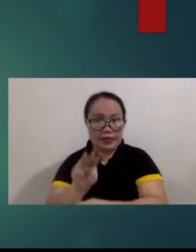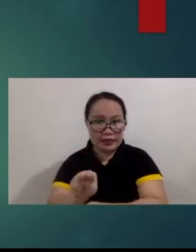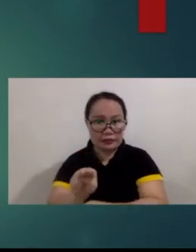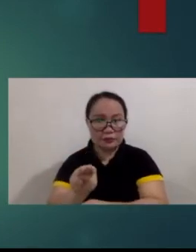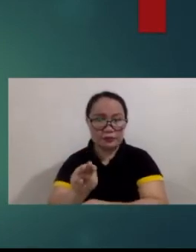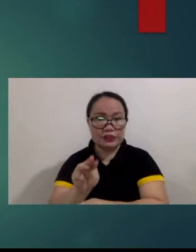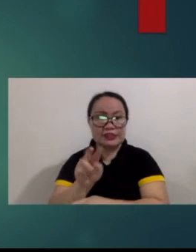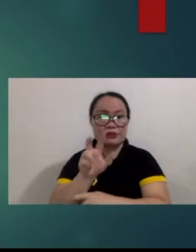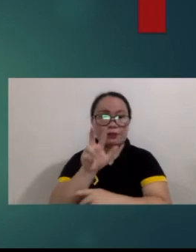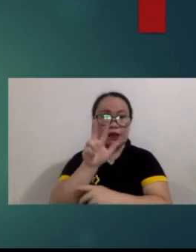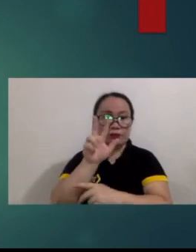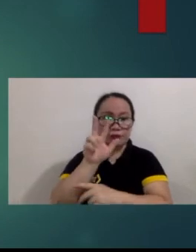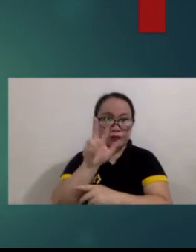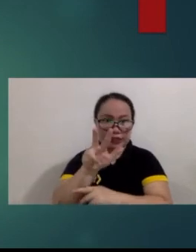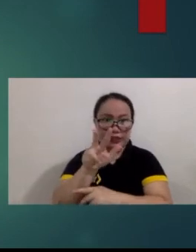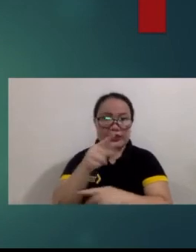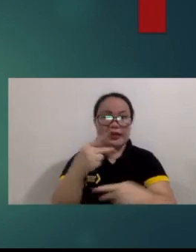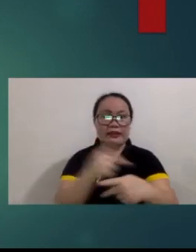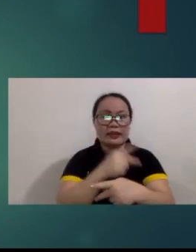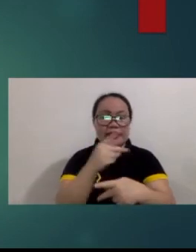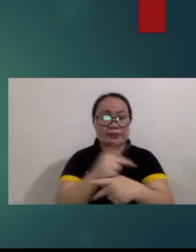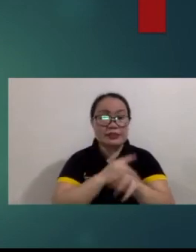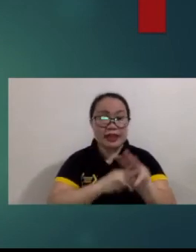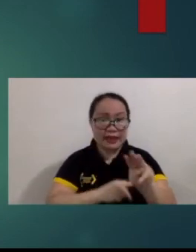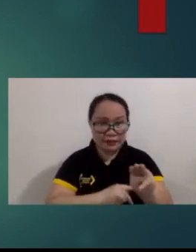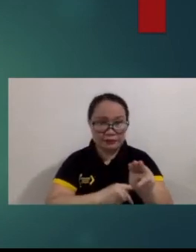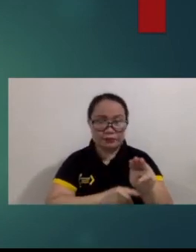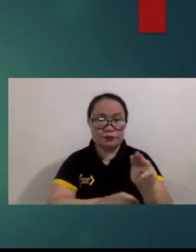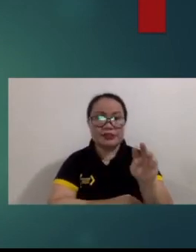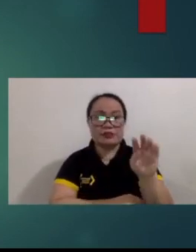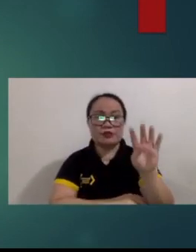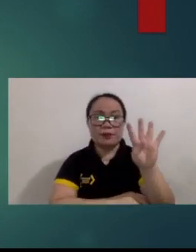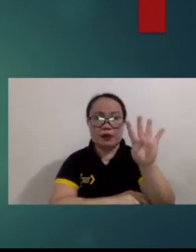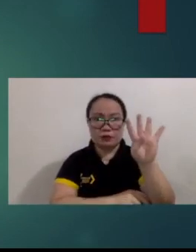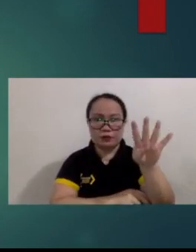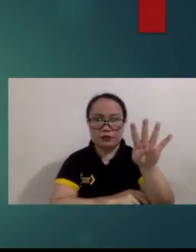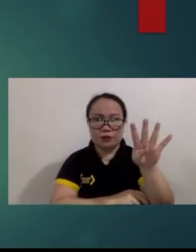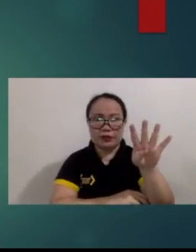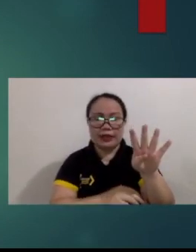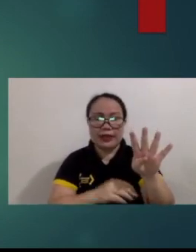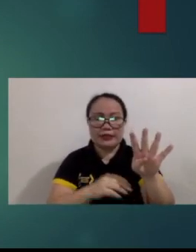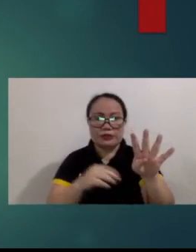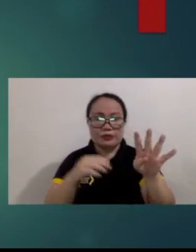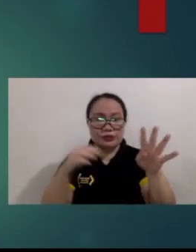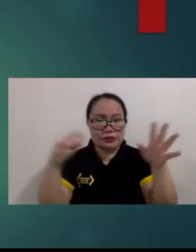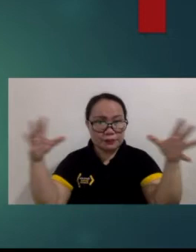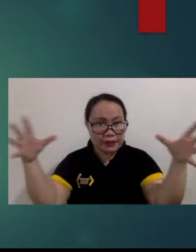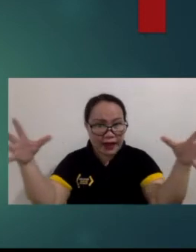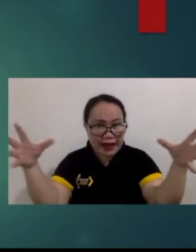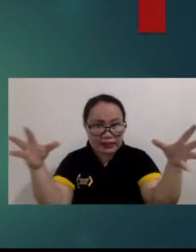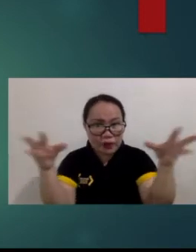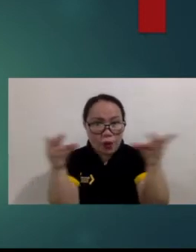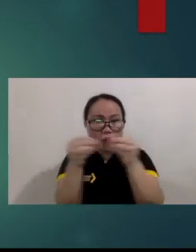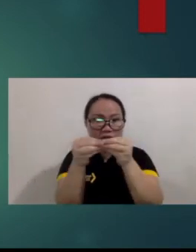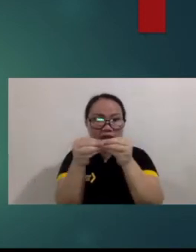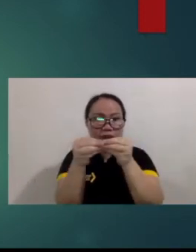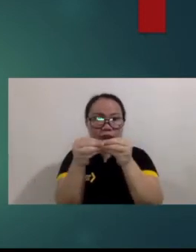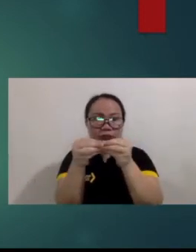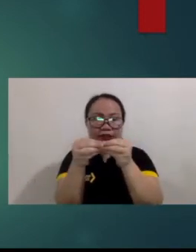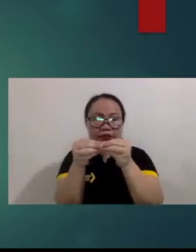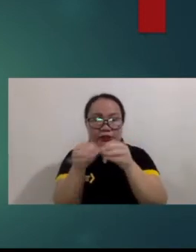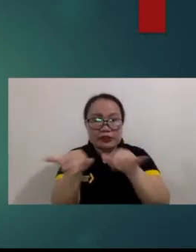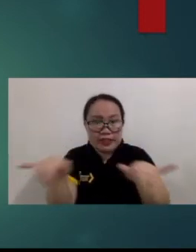times m raised to the power of 3 times m raised to the power of 4. So you simply add all the